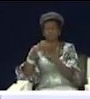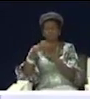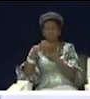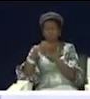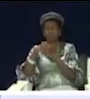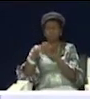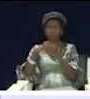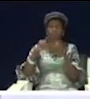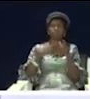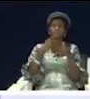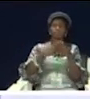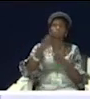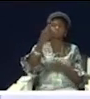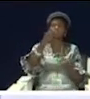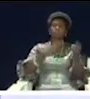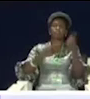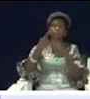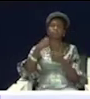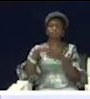And then came